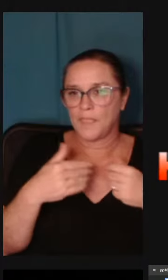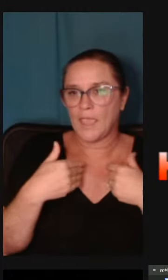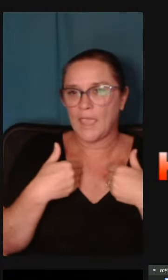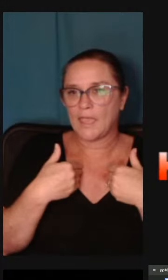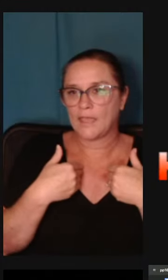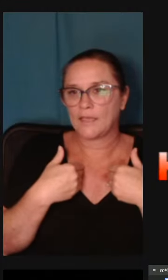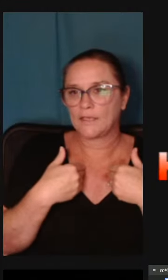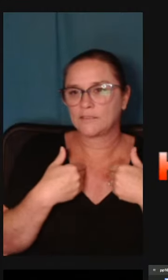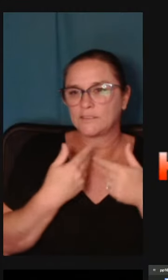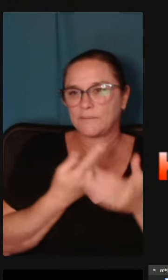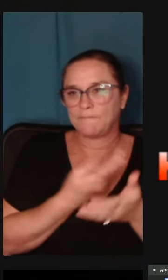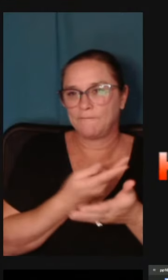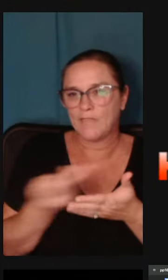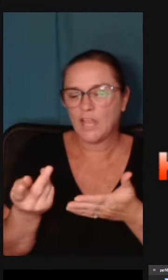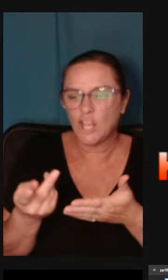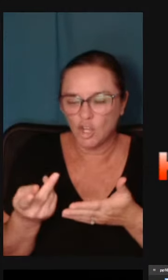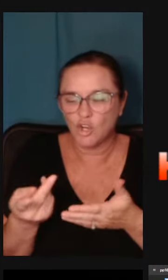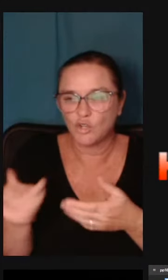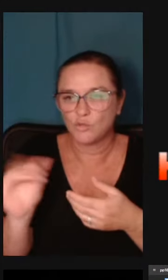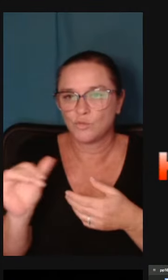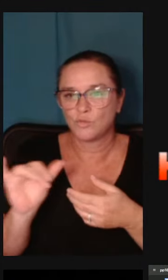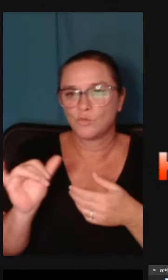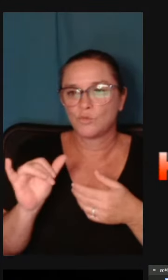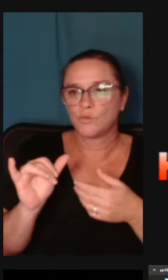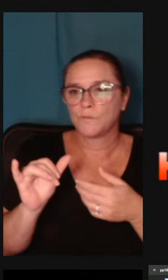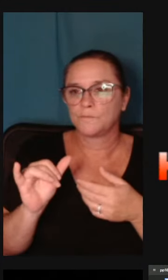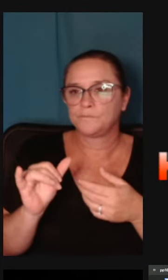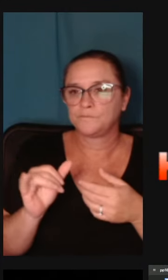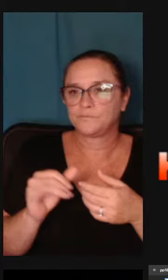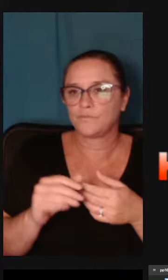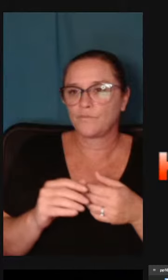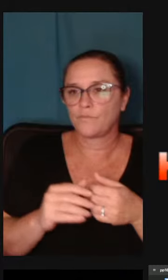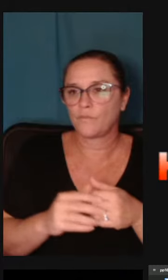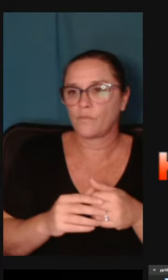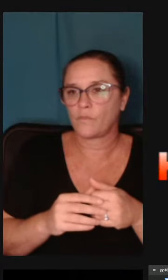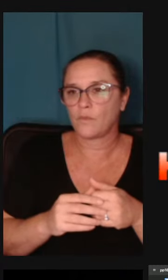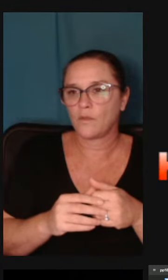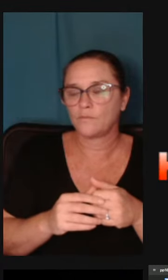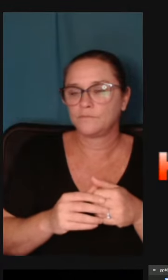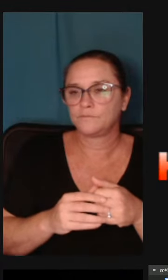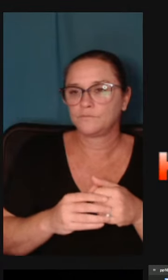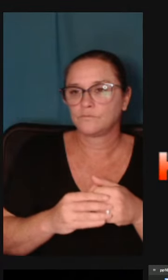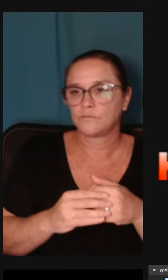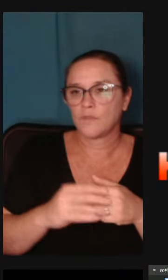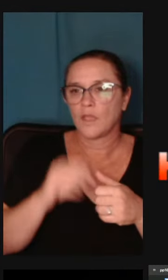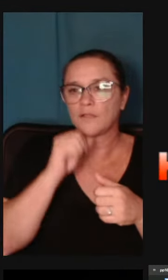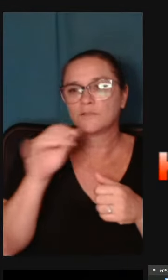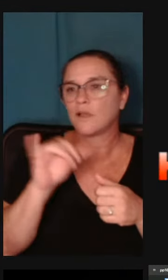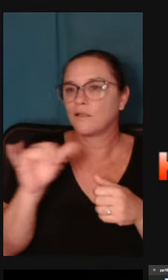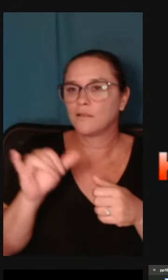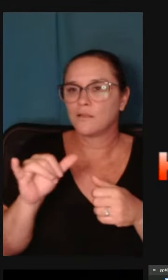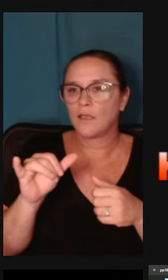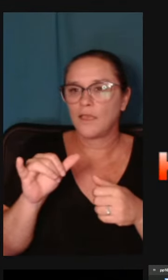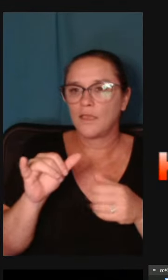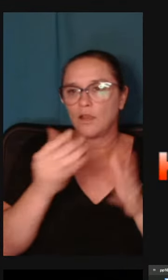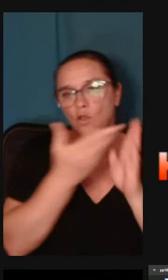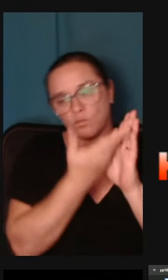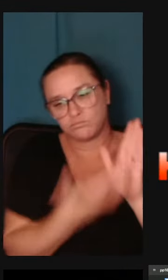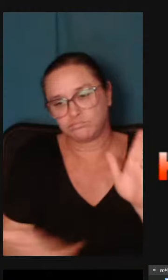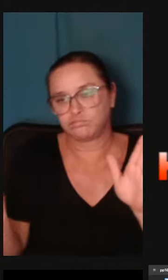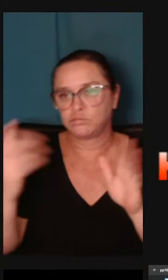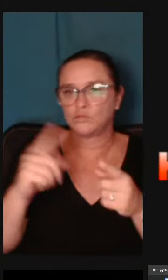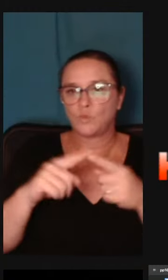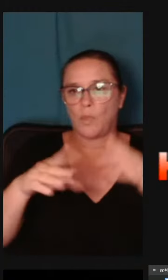failure as well, some movement right there. But you see it's not like there's a giant pile of giant boulders at the bottom, right? You know, when you're looking at